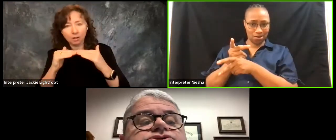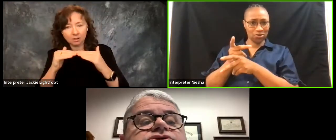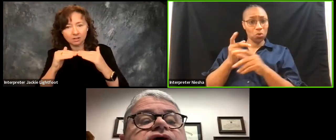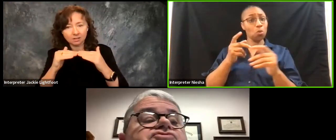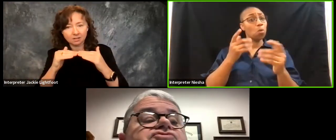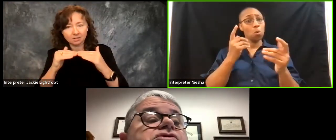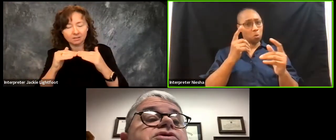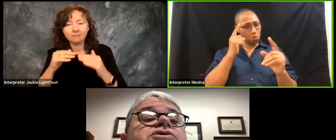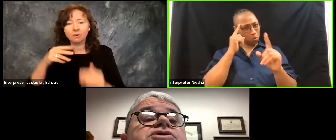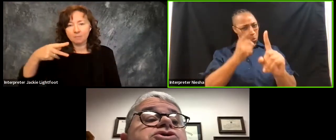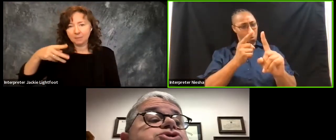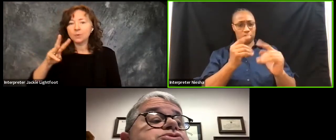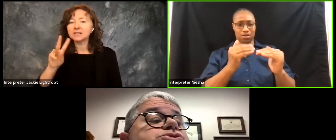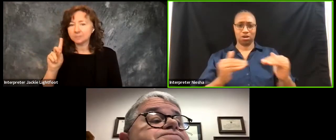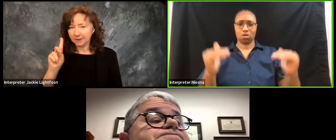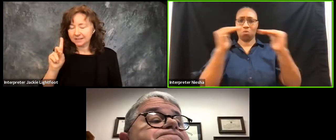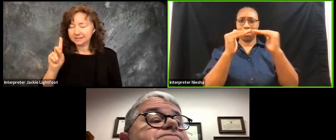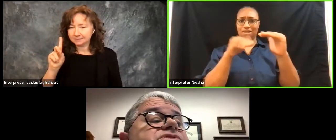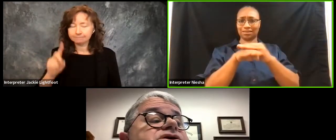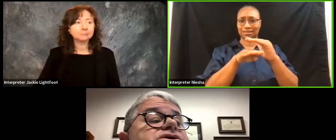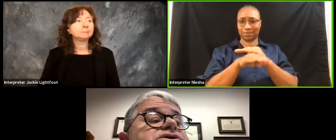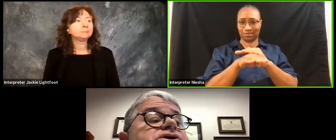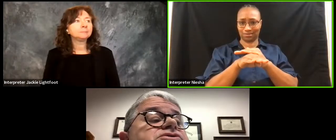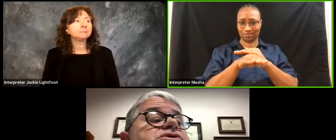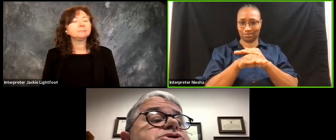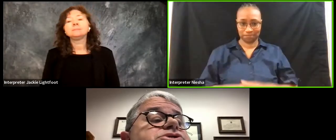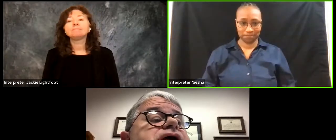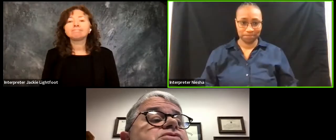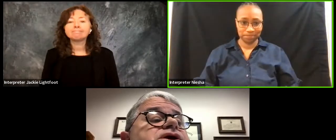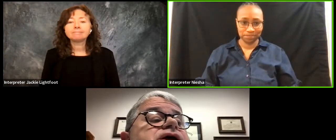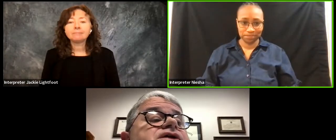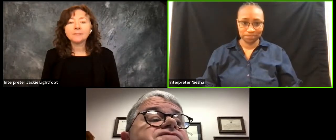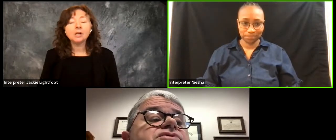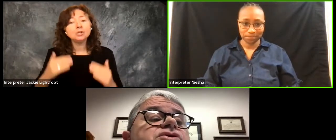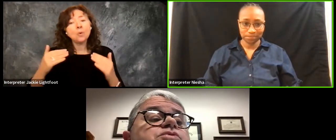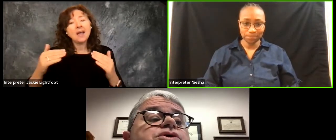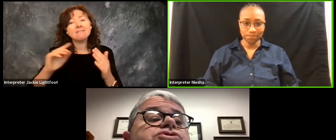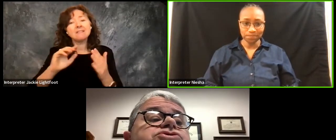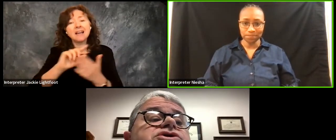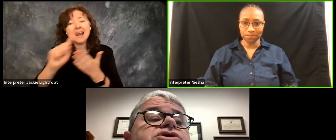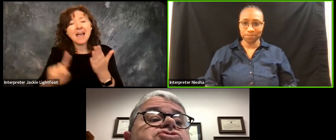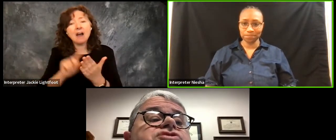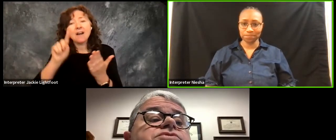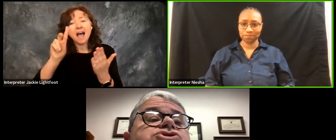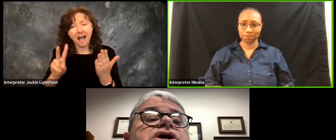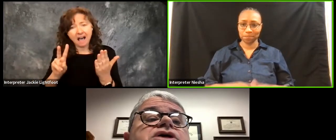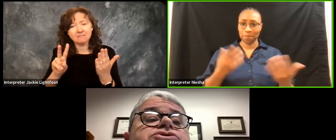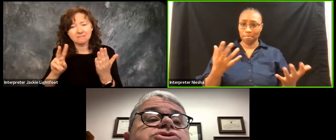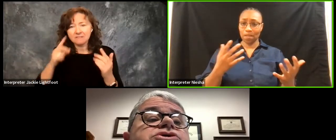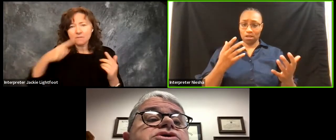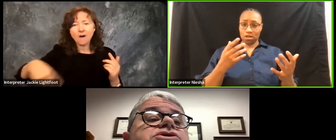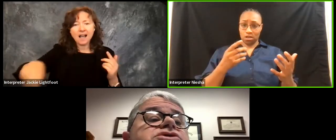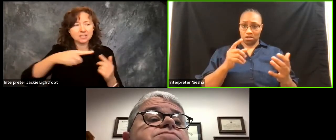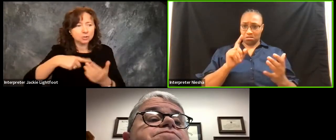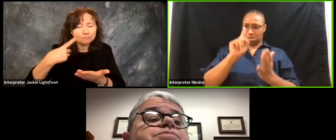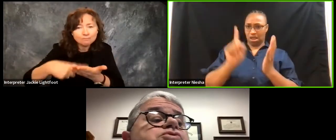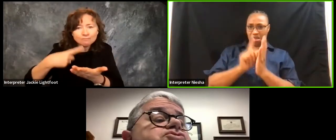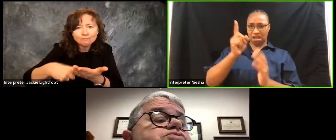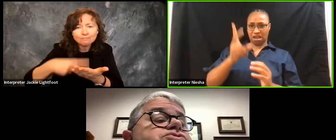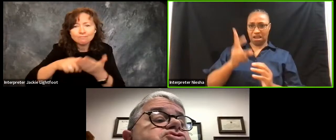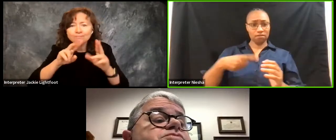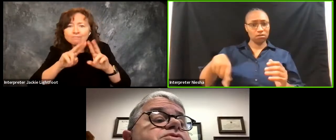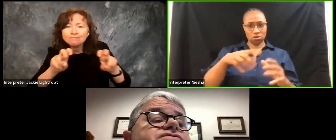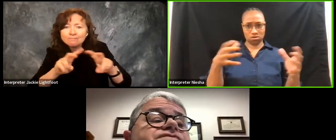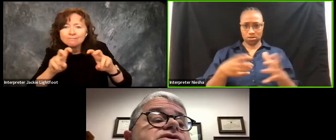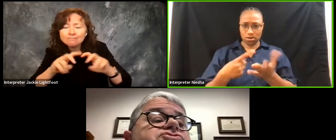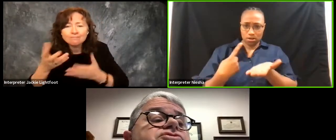it relates to the healthcare issues. In our next hour and a half, we're going to dig into some of the challenges that persons